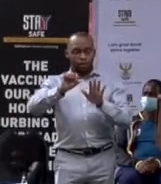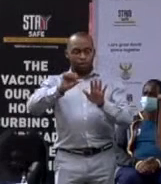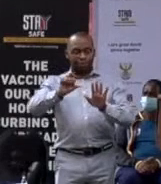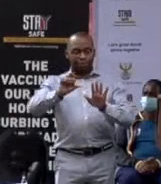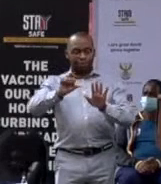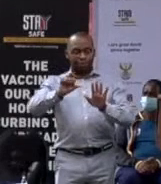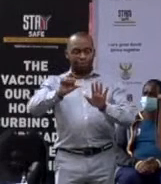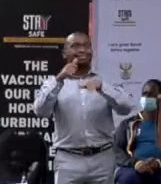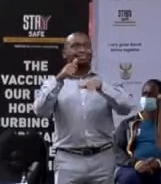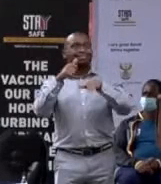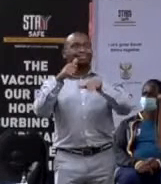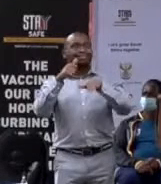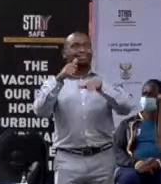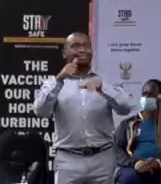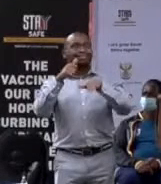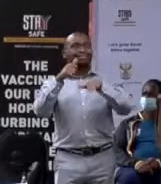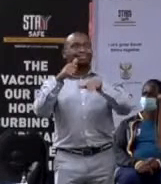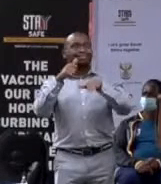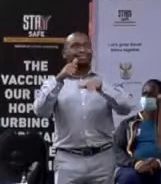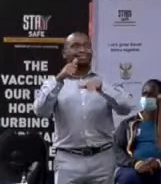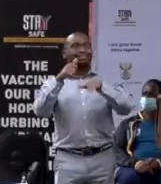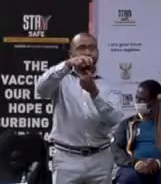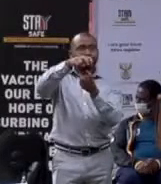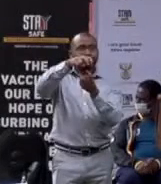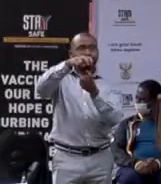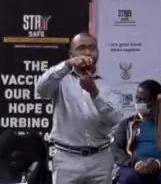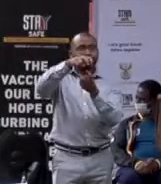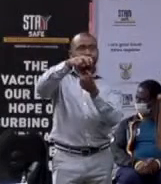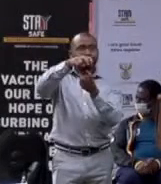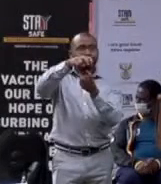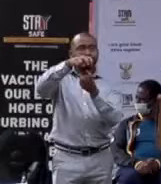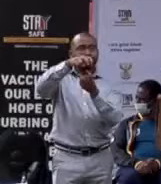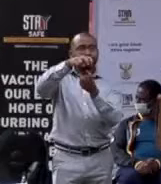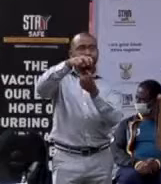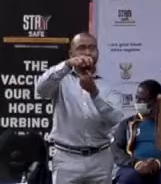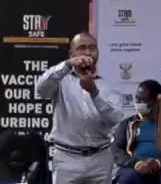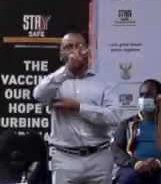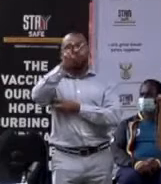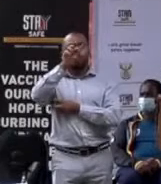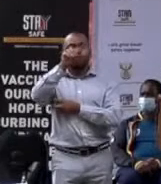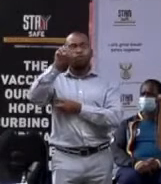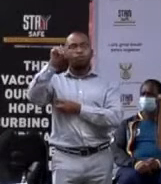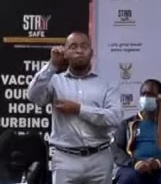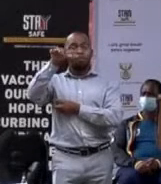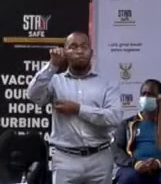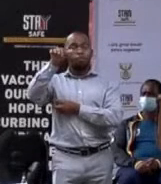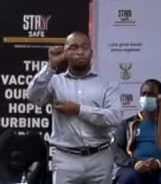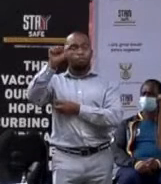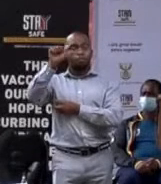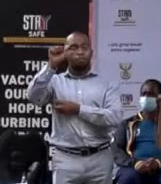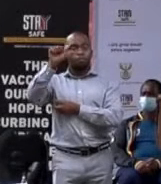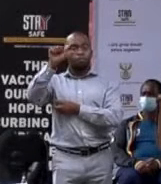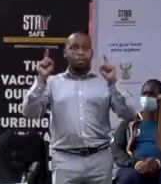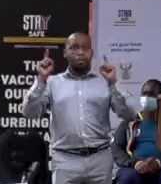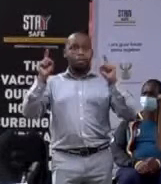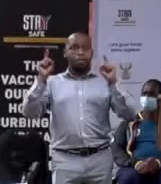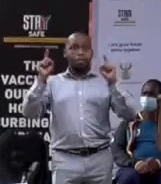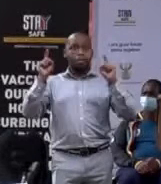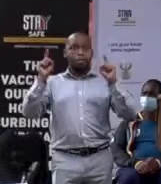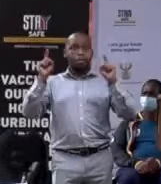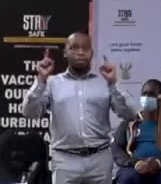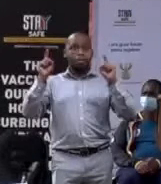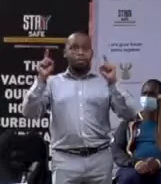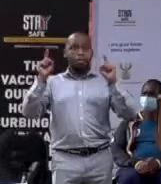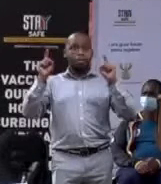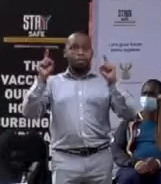this trail of the Vuma campaign led by the Honorable Deputy President. So we shall be playing a video just to